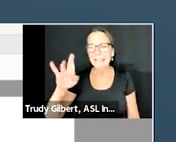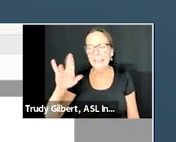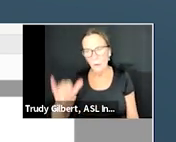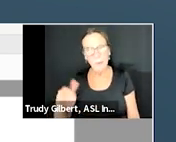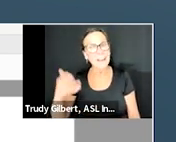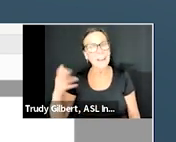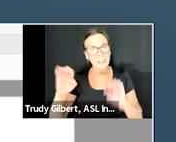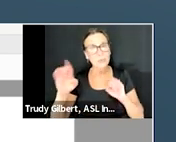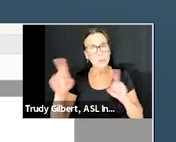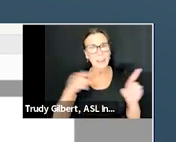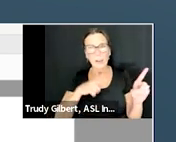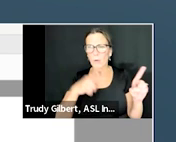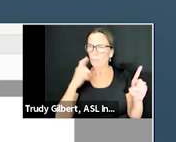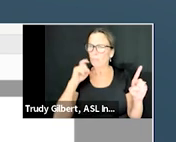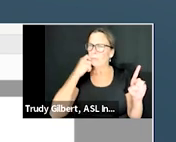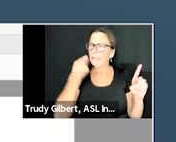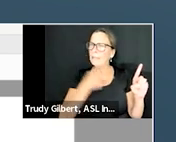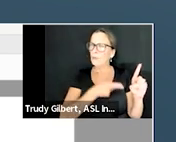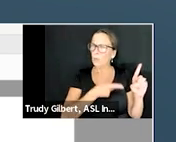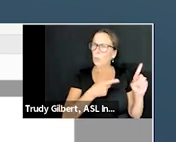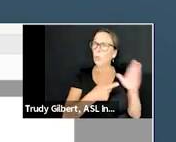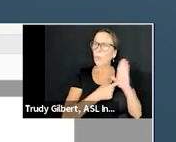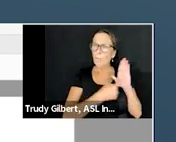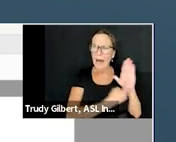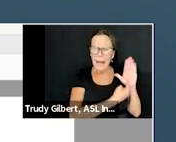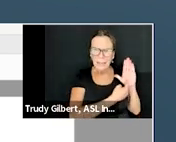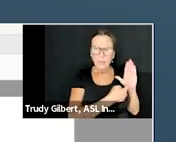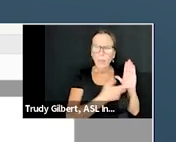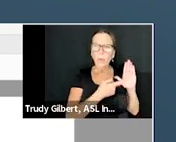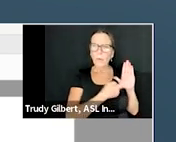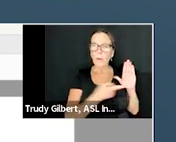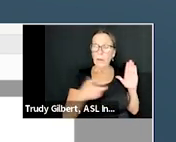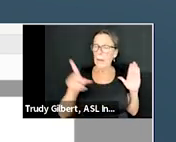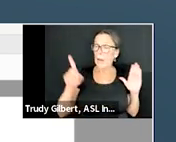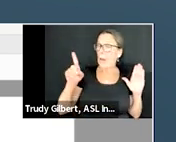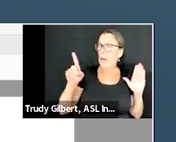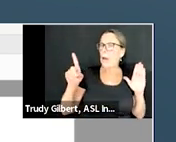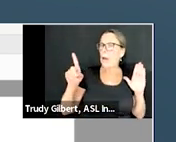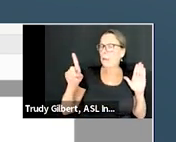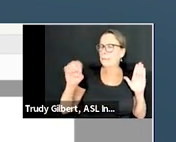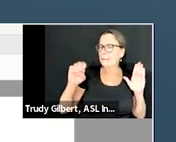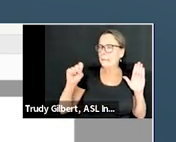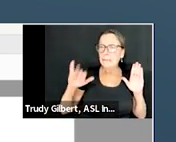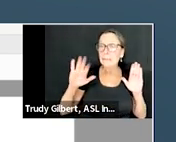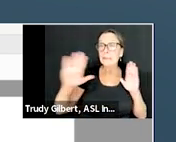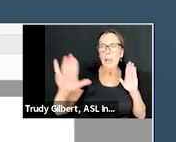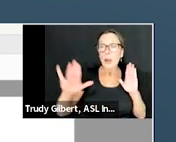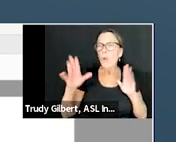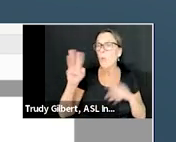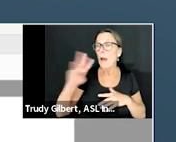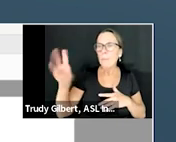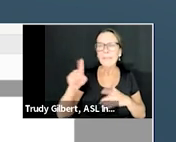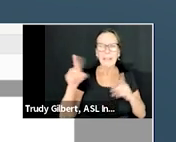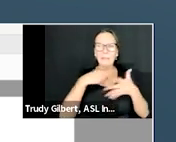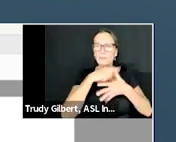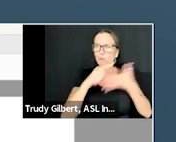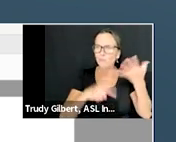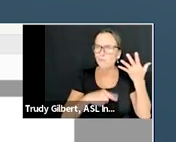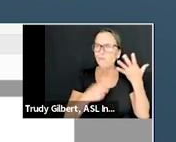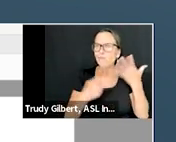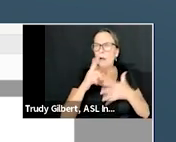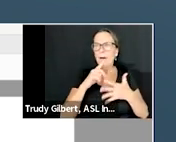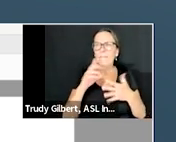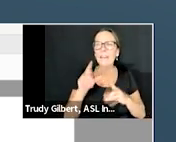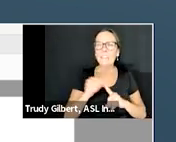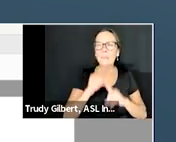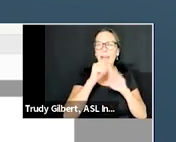cool module now that is on DESE's website and gives a terrific overview for families of the special